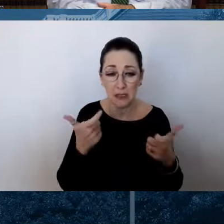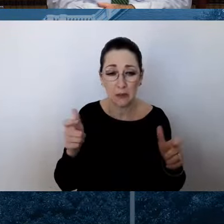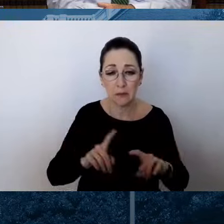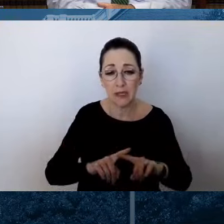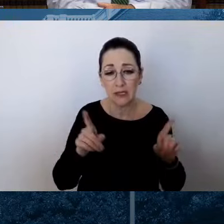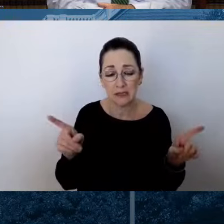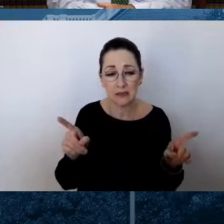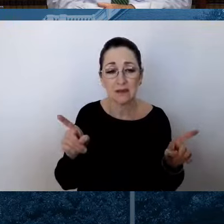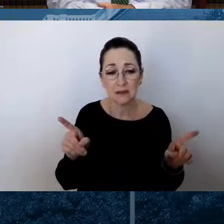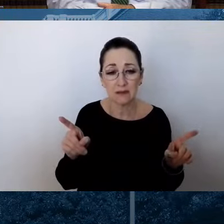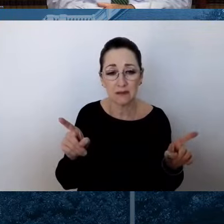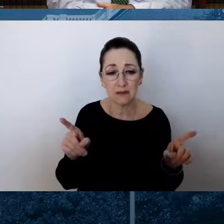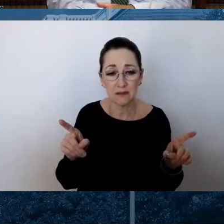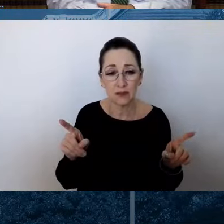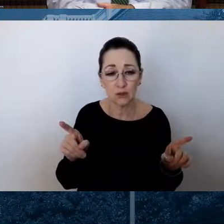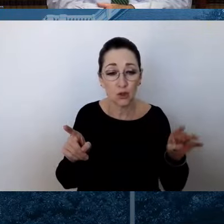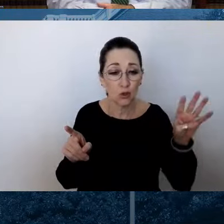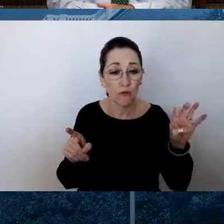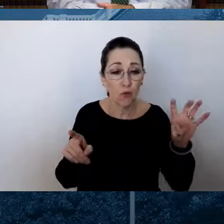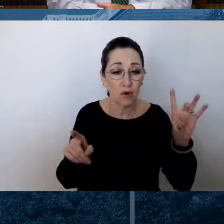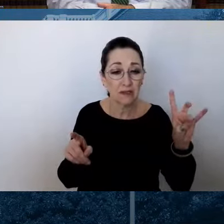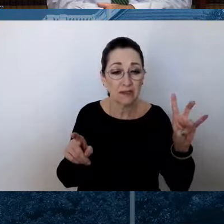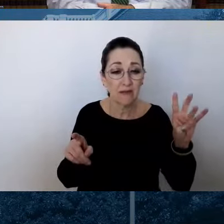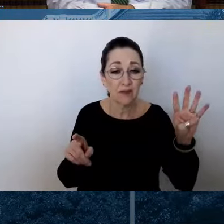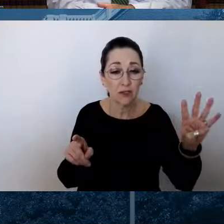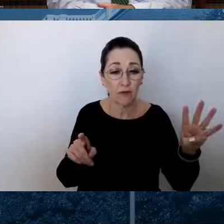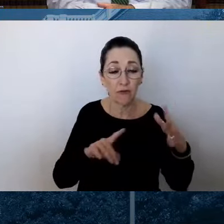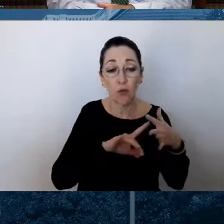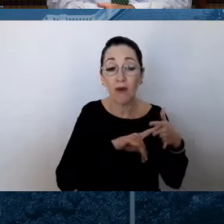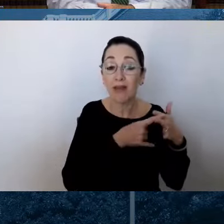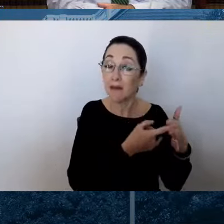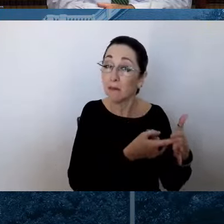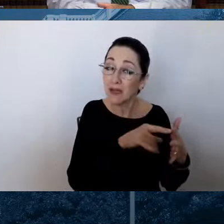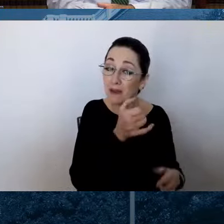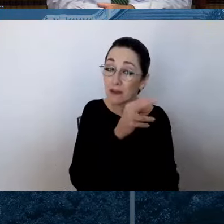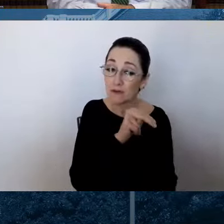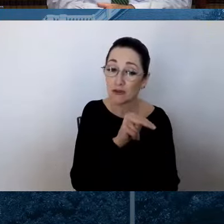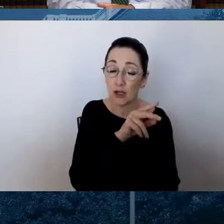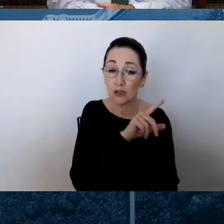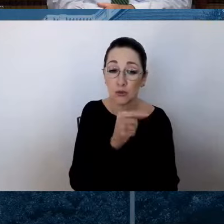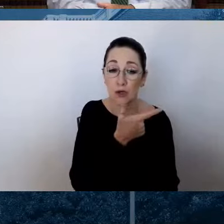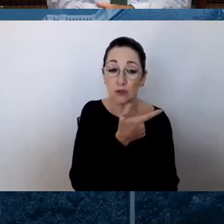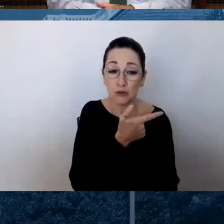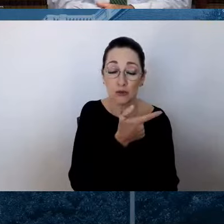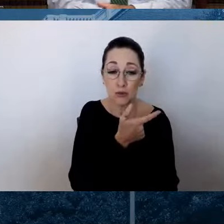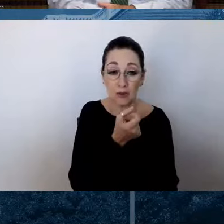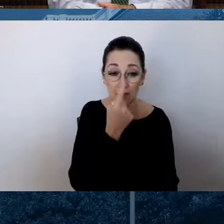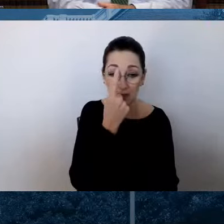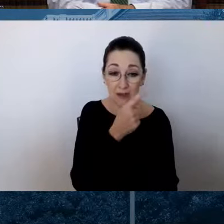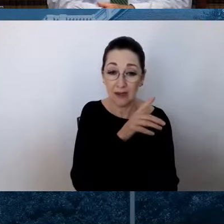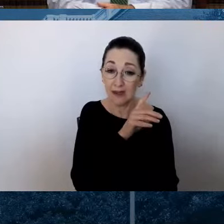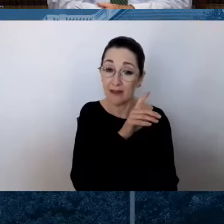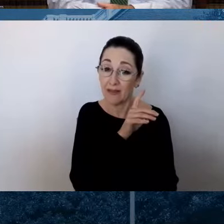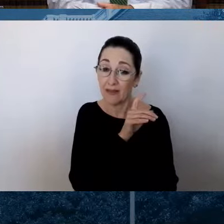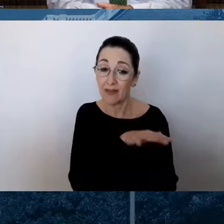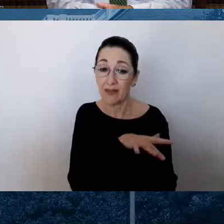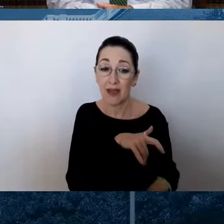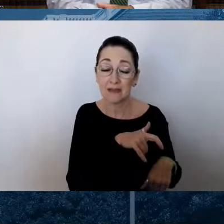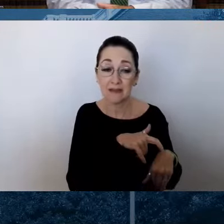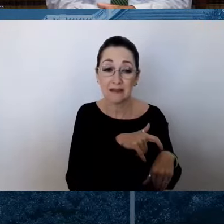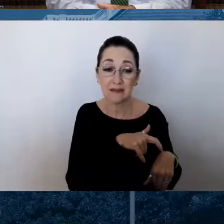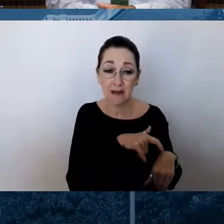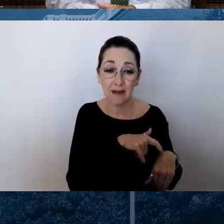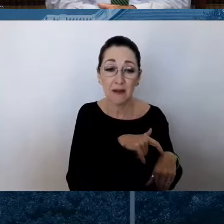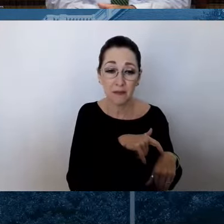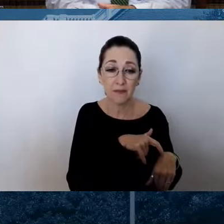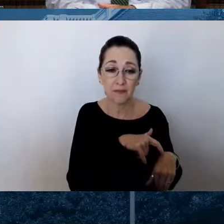and the 474, and that is that back then we had fewer people in the hospitals because the